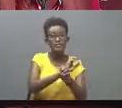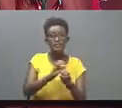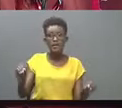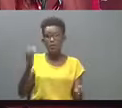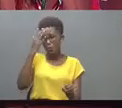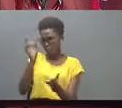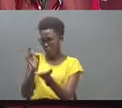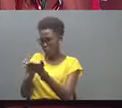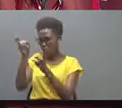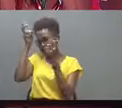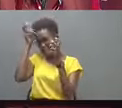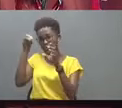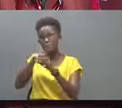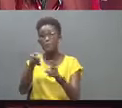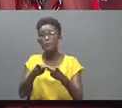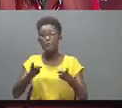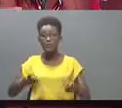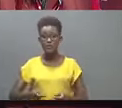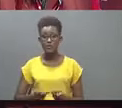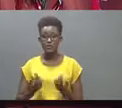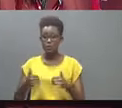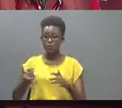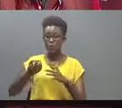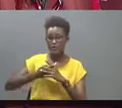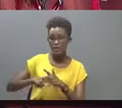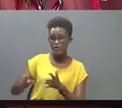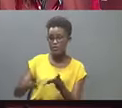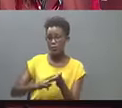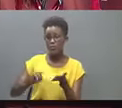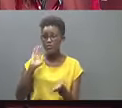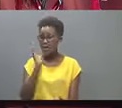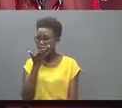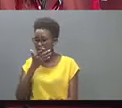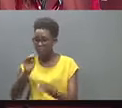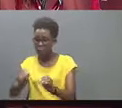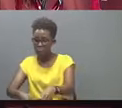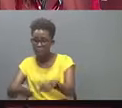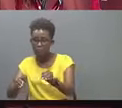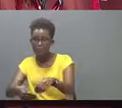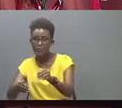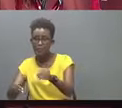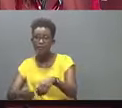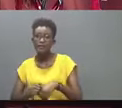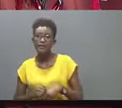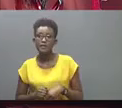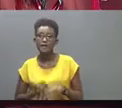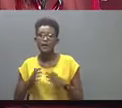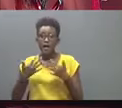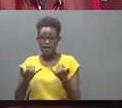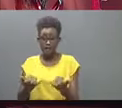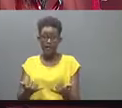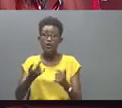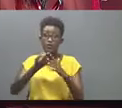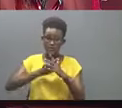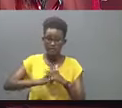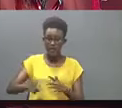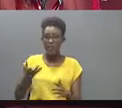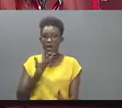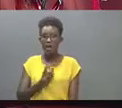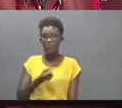They started now using that water to do agriculture. And now they started having